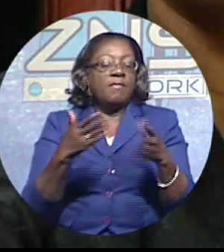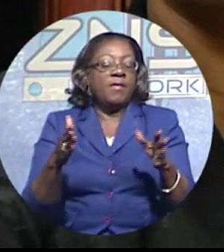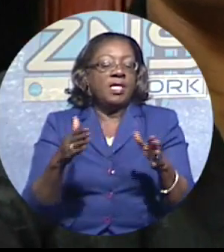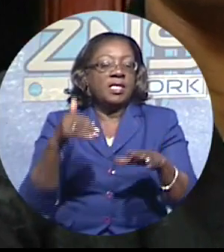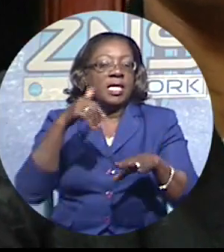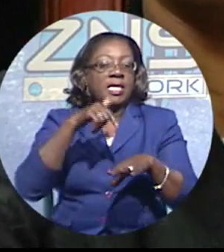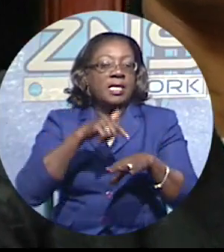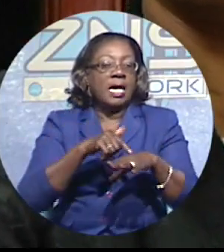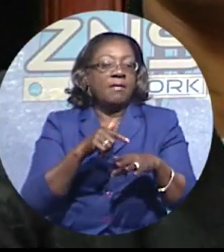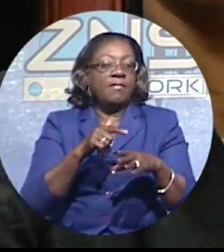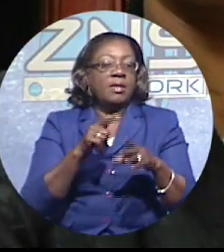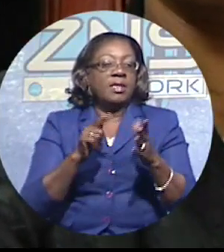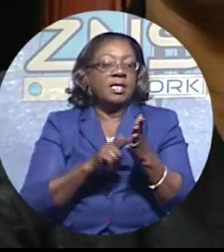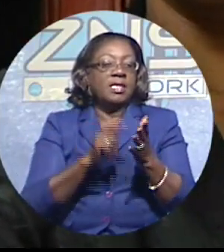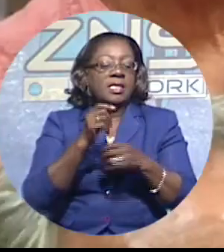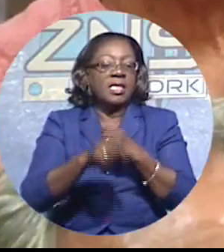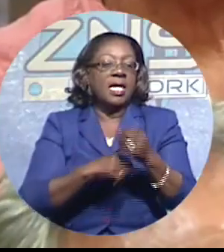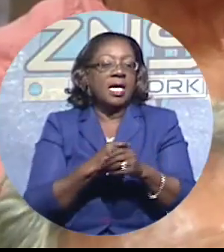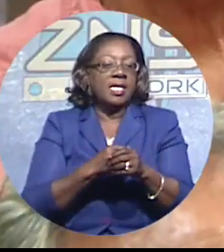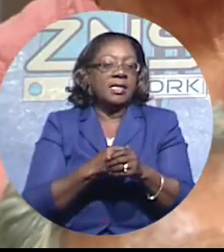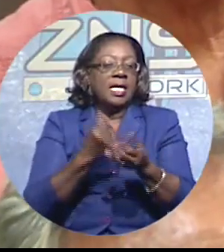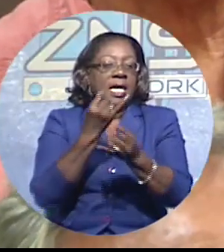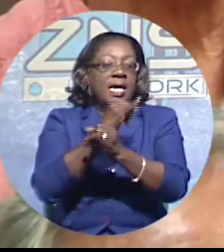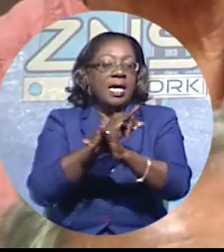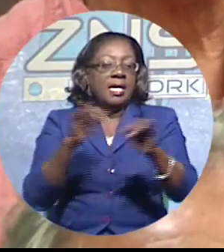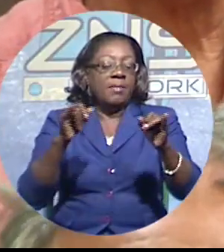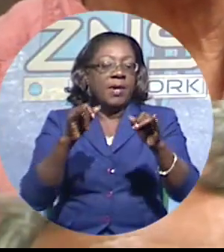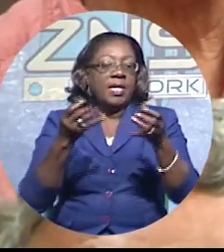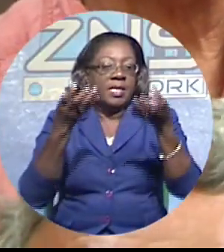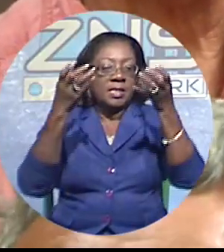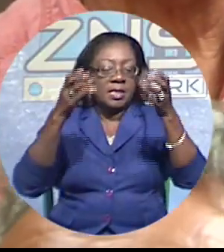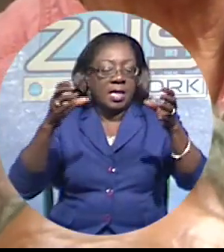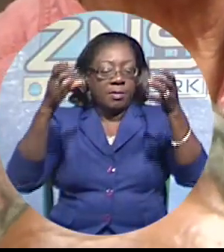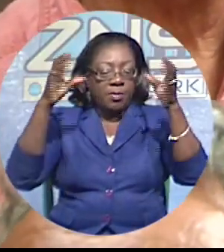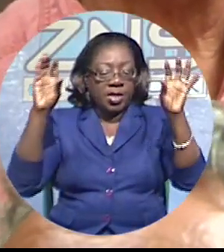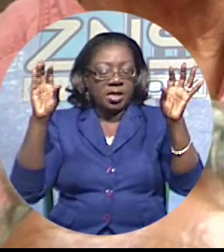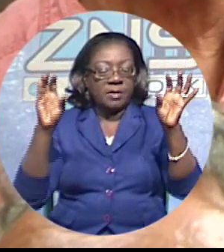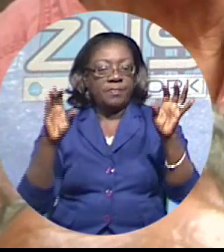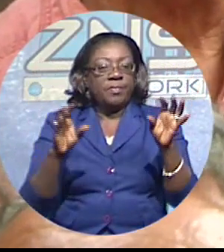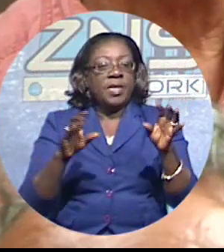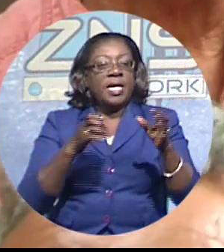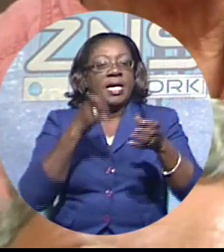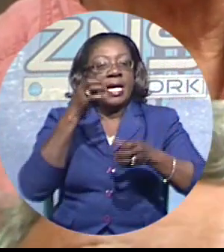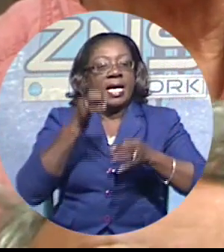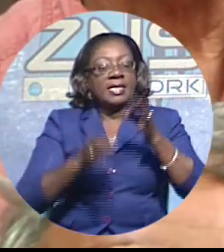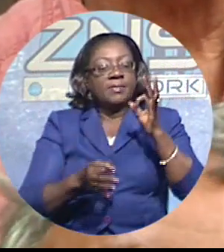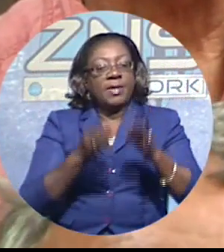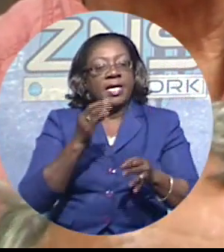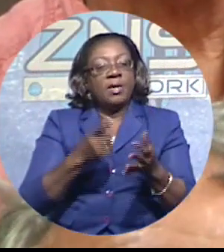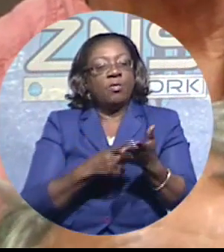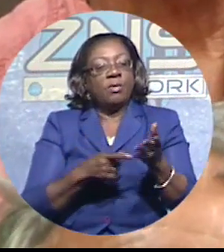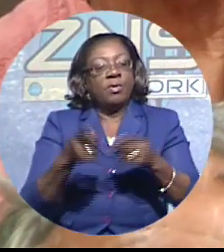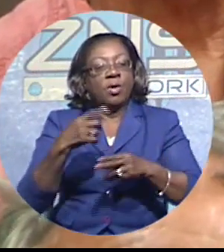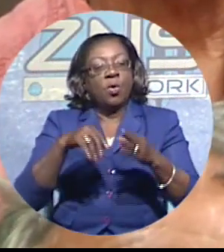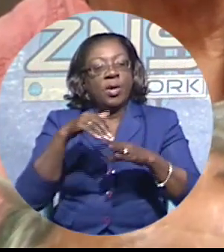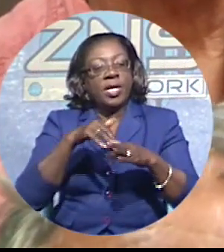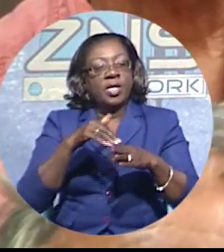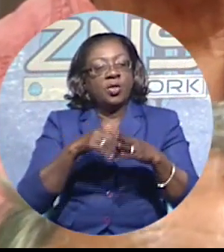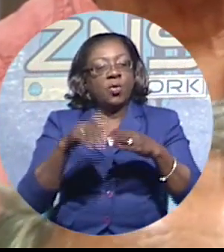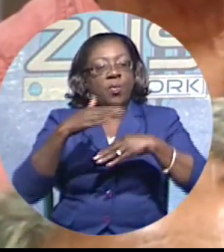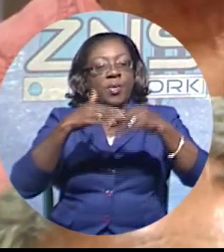for this year's independence celebrations. The man behind the Uber task explains just what will go into making the massive